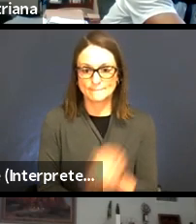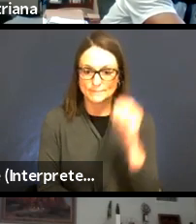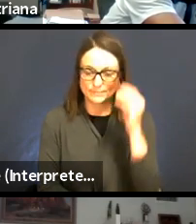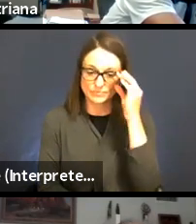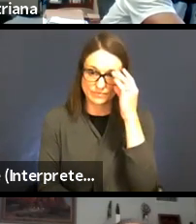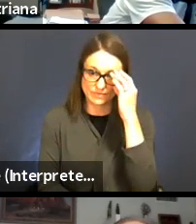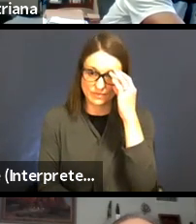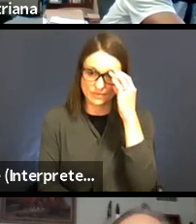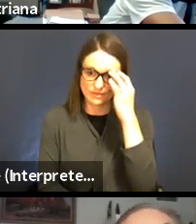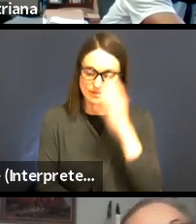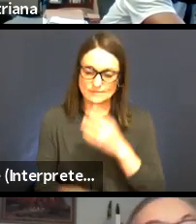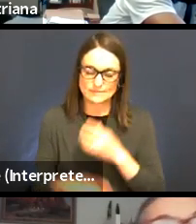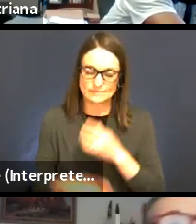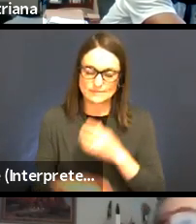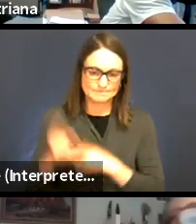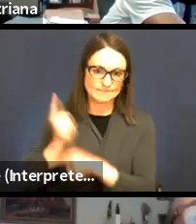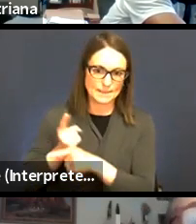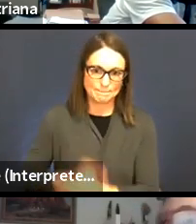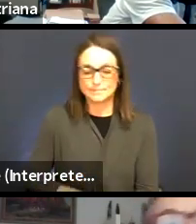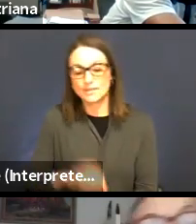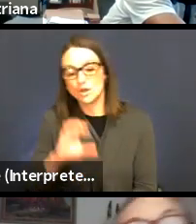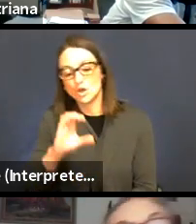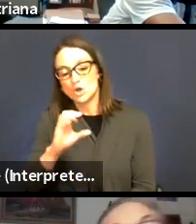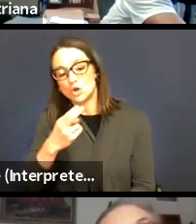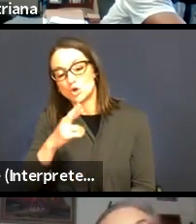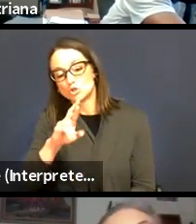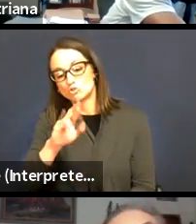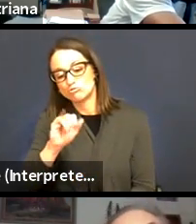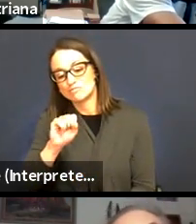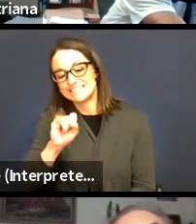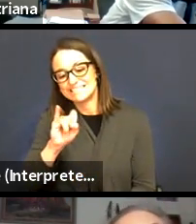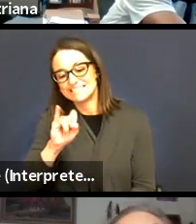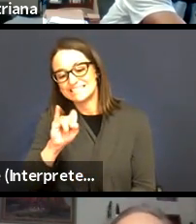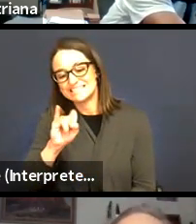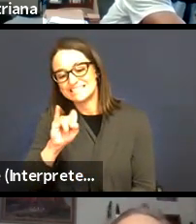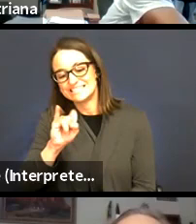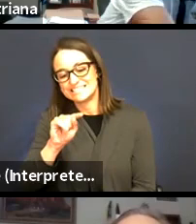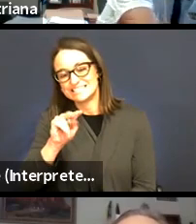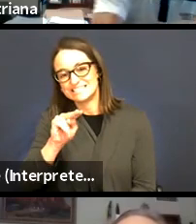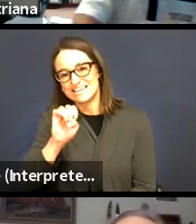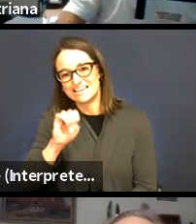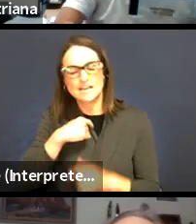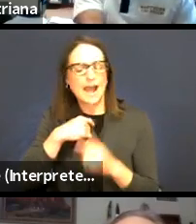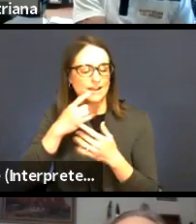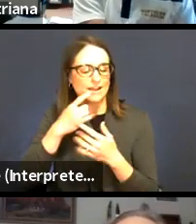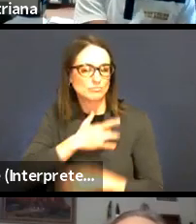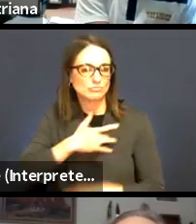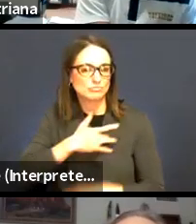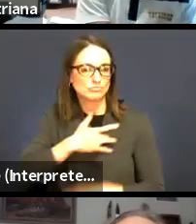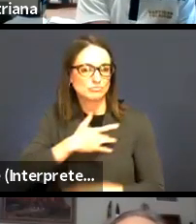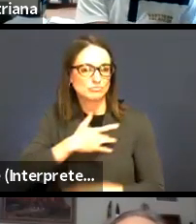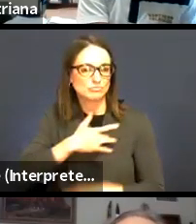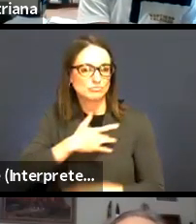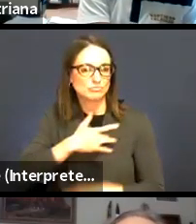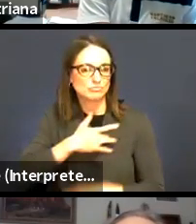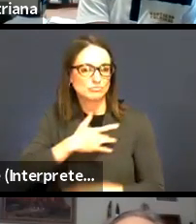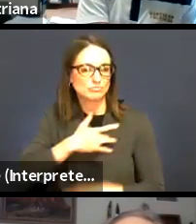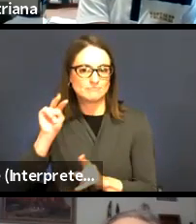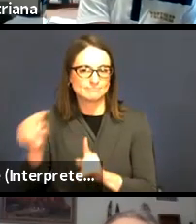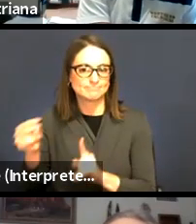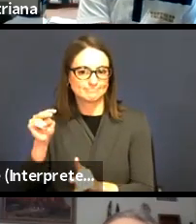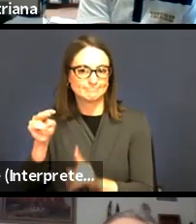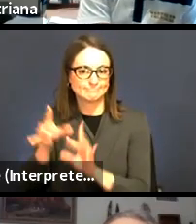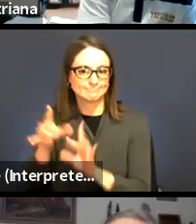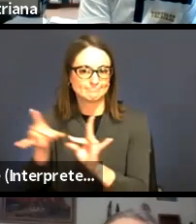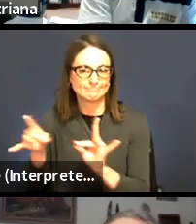Yeah. Andy, this is Christine. I appreciate Steve's perspective. And when you sent a note letting